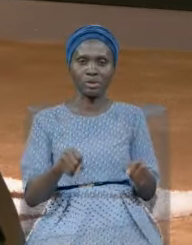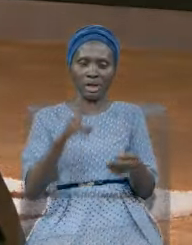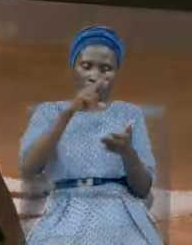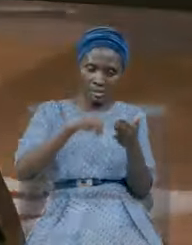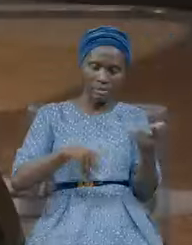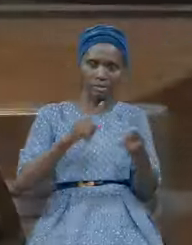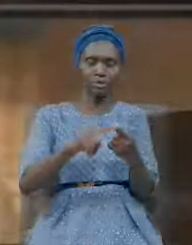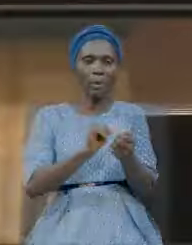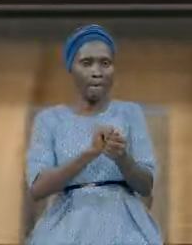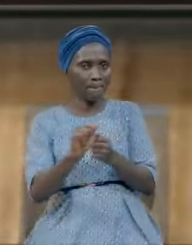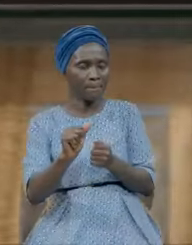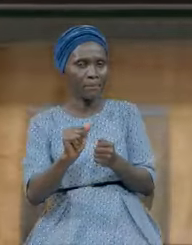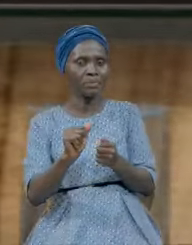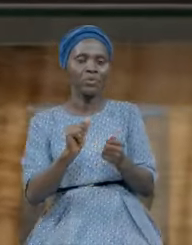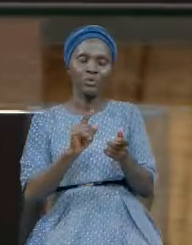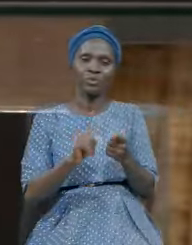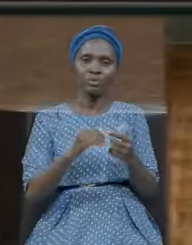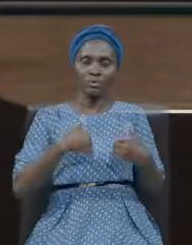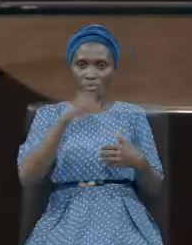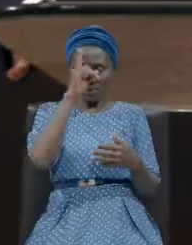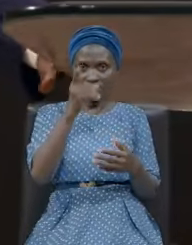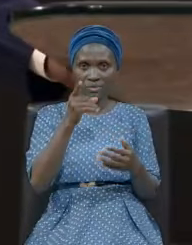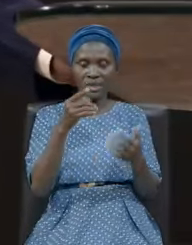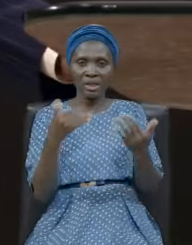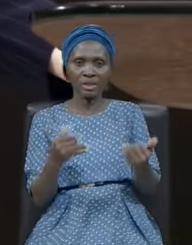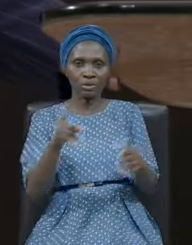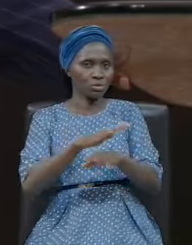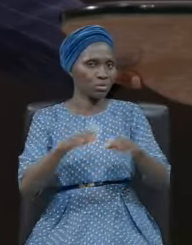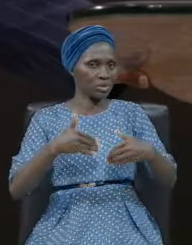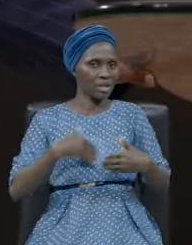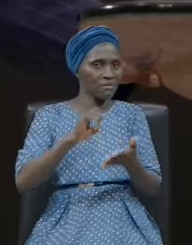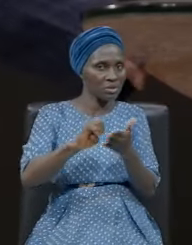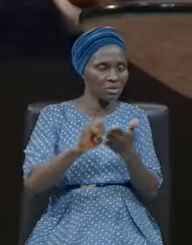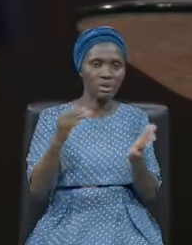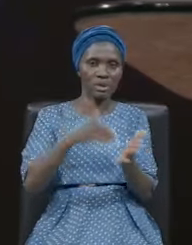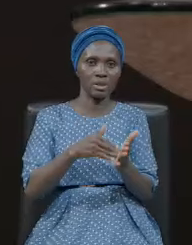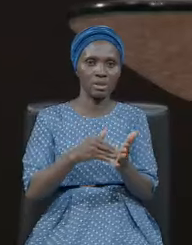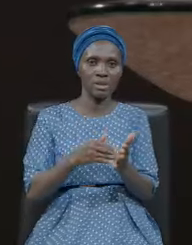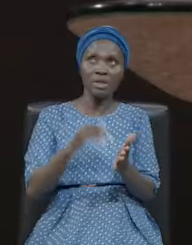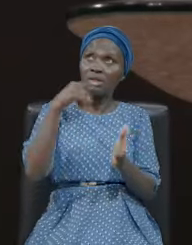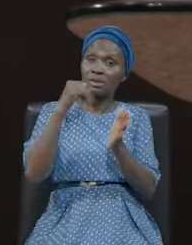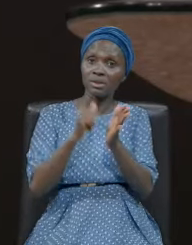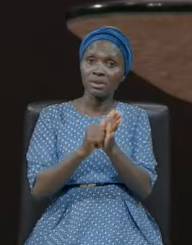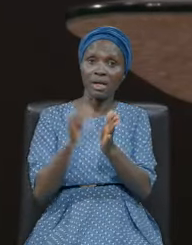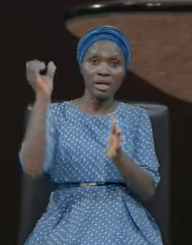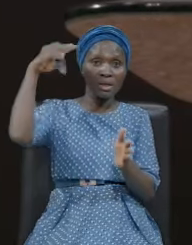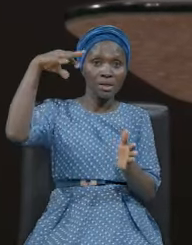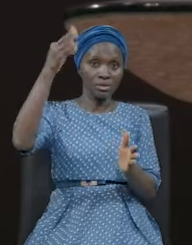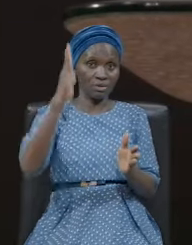no excuse anymore. It says the grace of God teaches us that